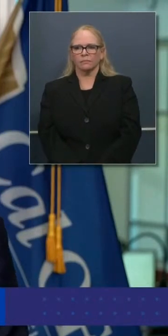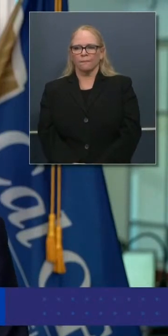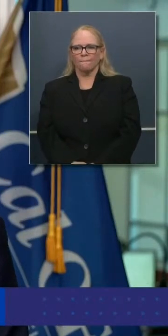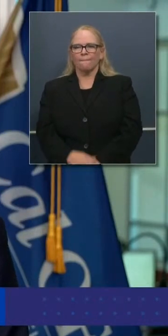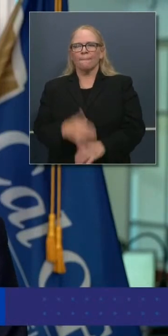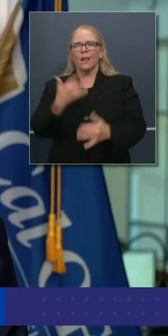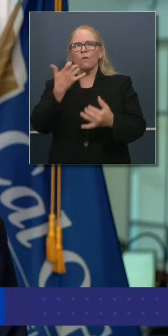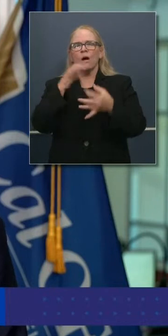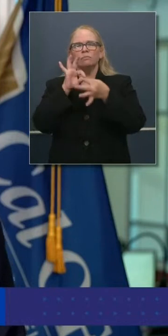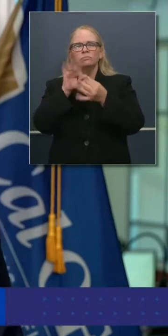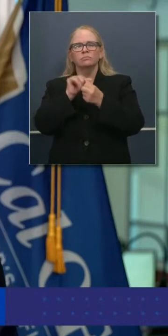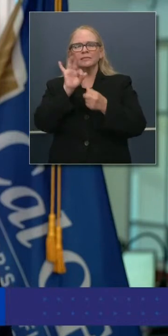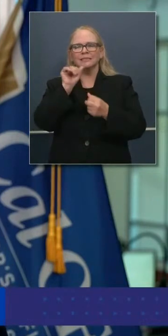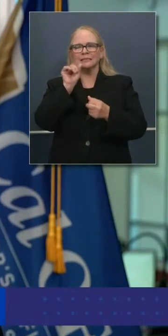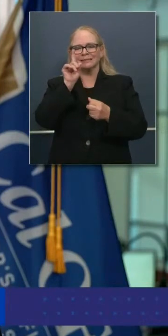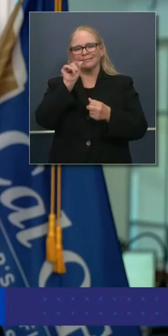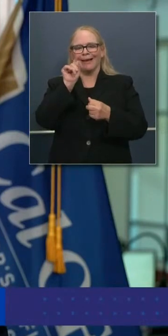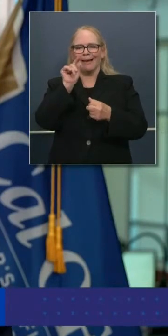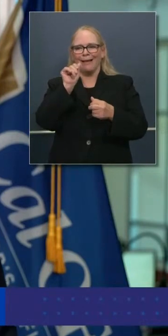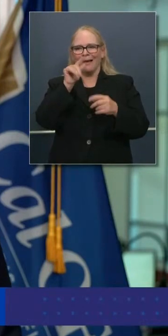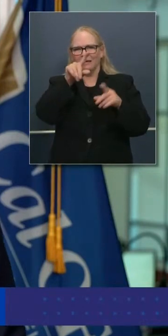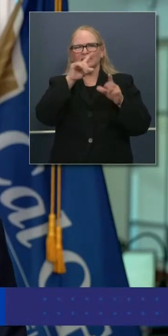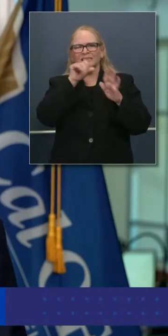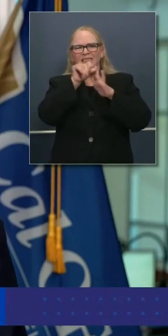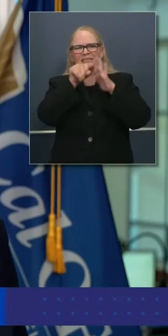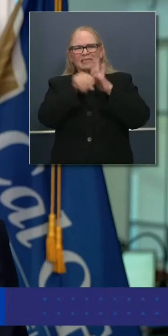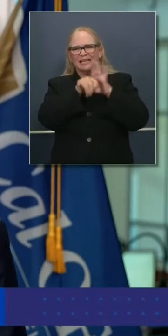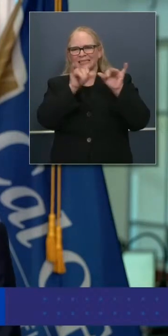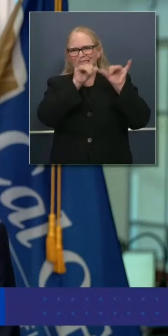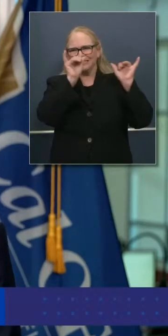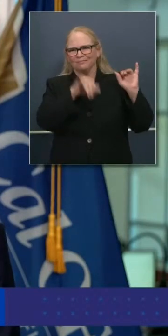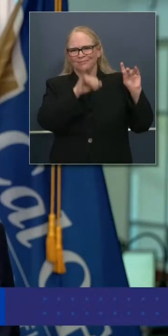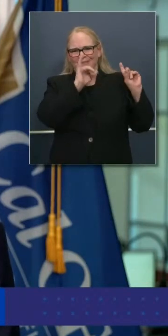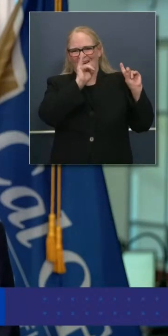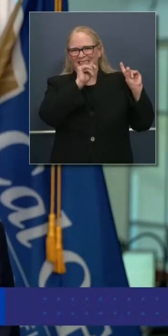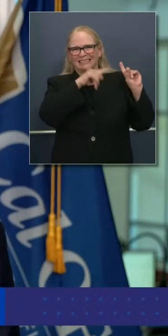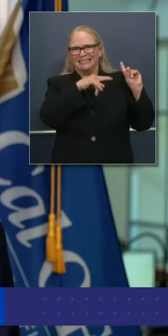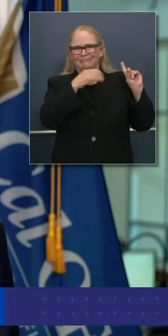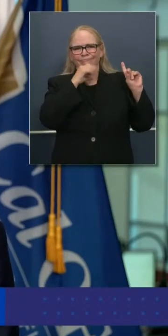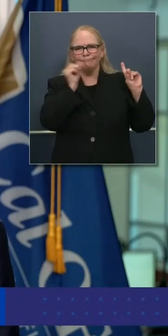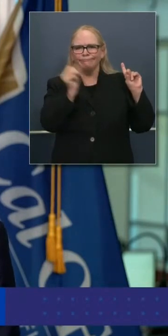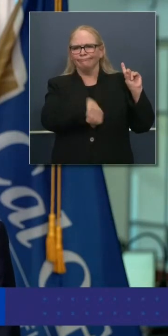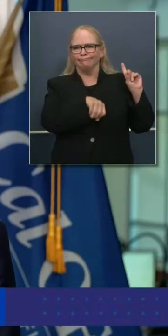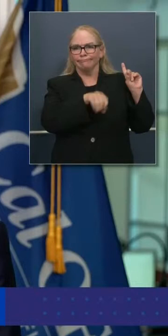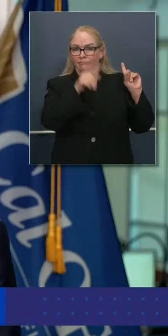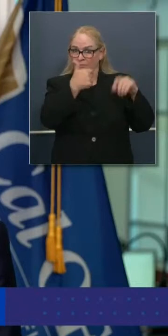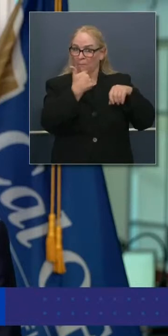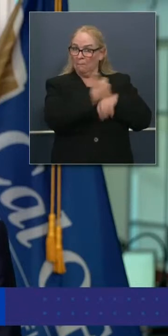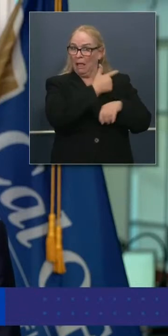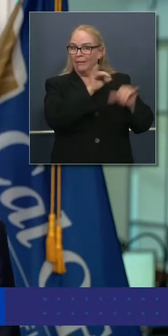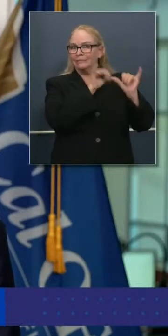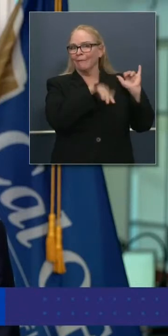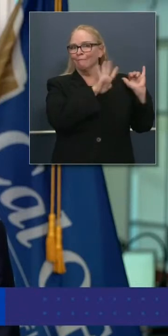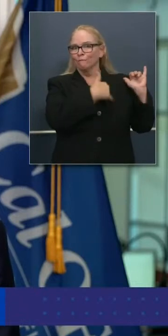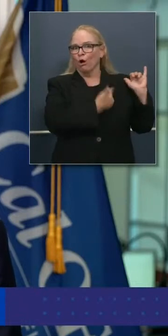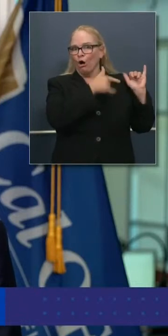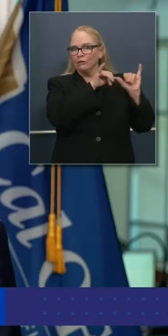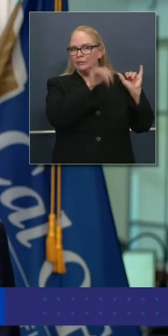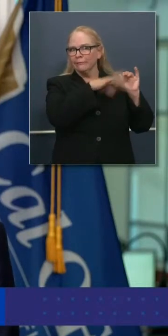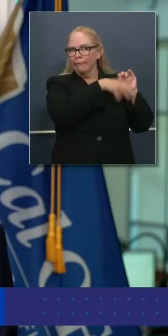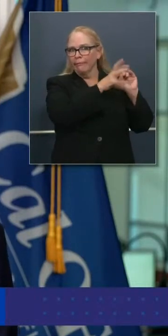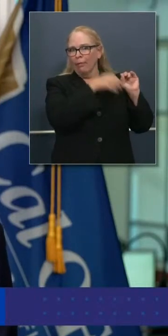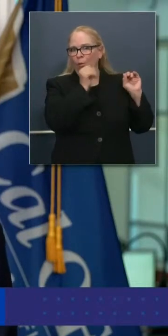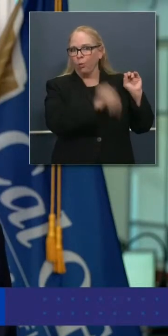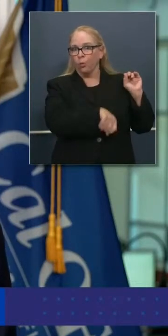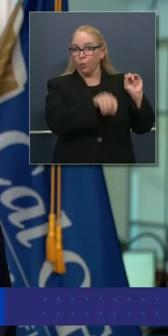IT infrastructure, and I guess I'm wondering if it's fair and appropriate to blame this on aging infrastructure, because